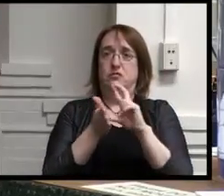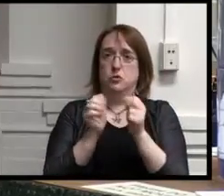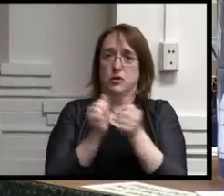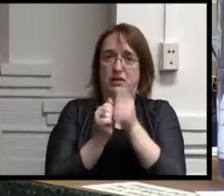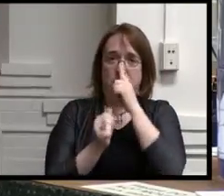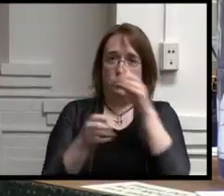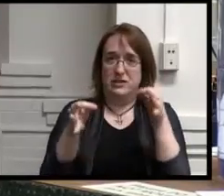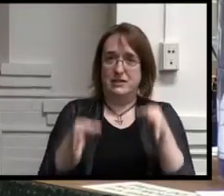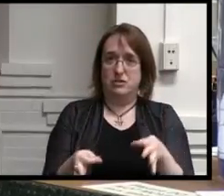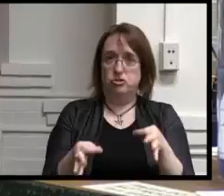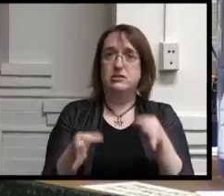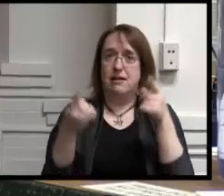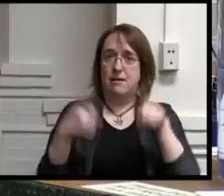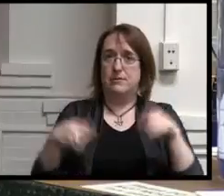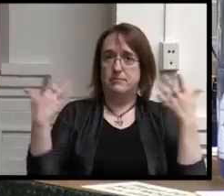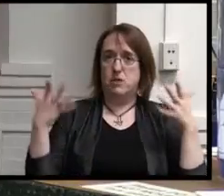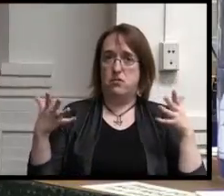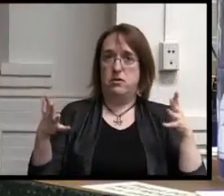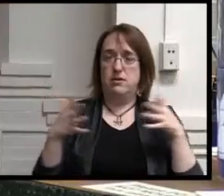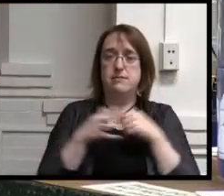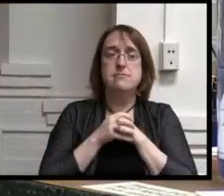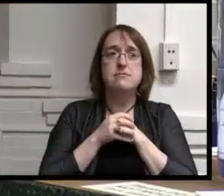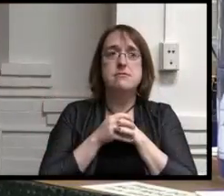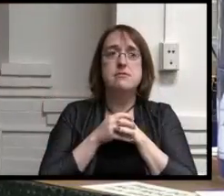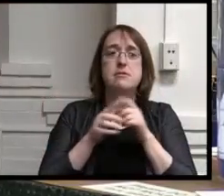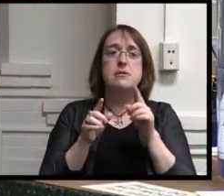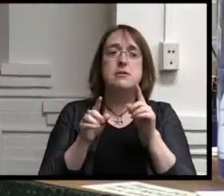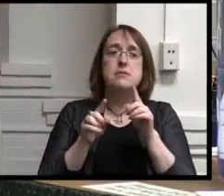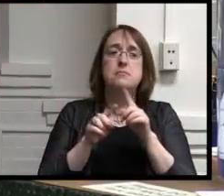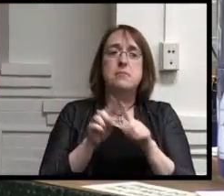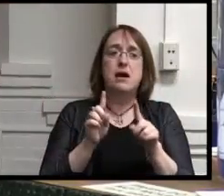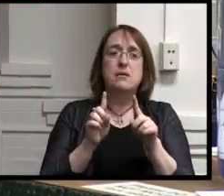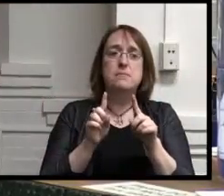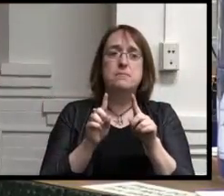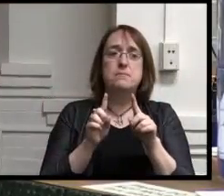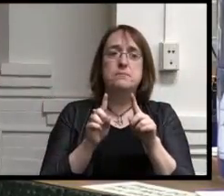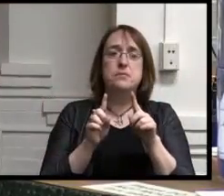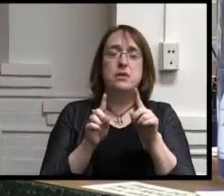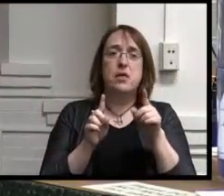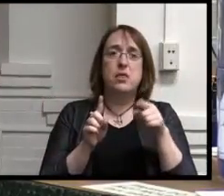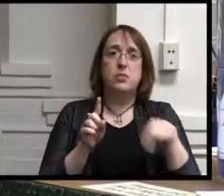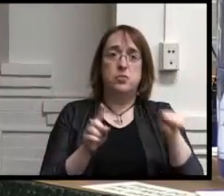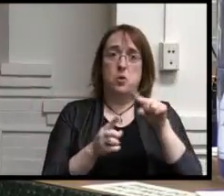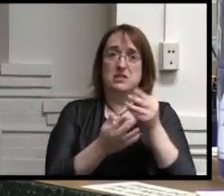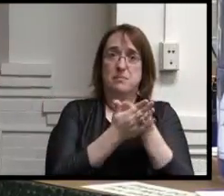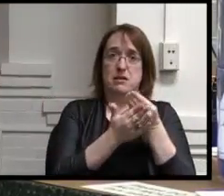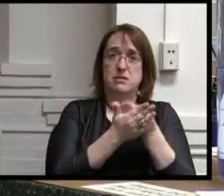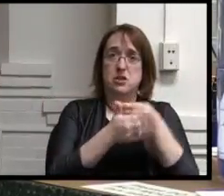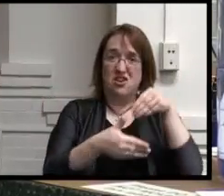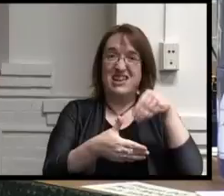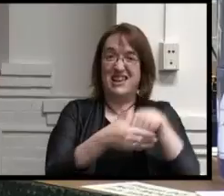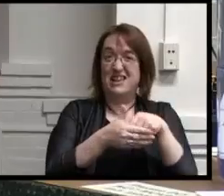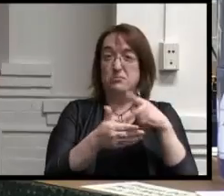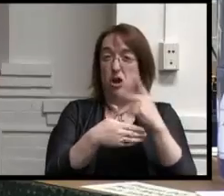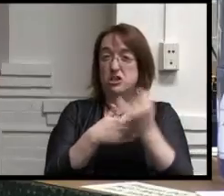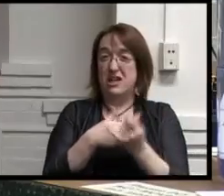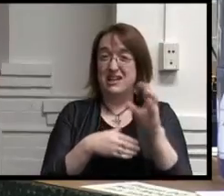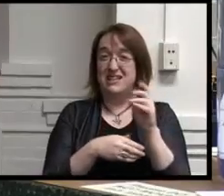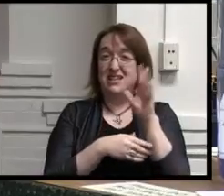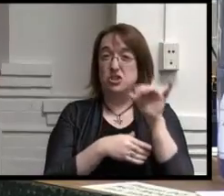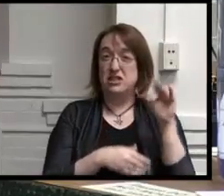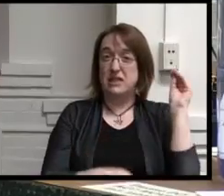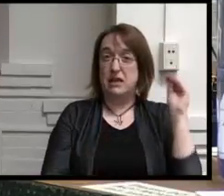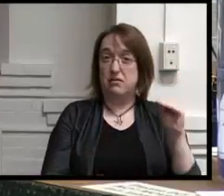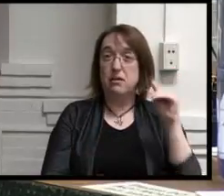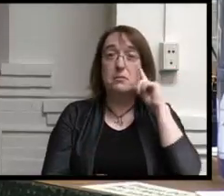for the decisions that you made around this. But the funds reside in the project contingency, because the project